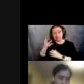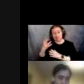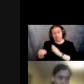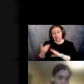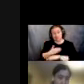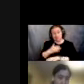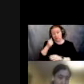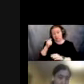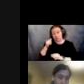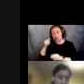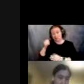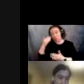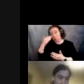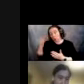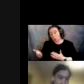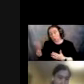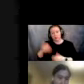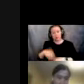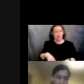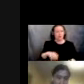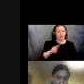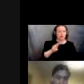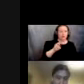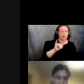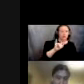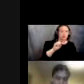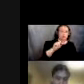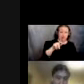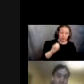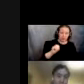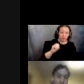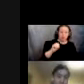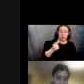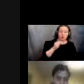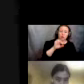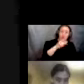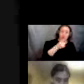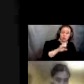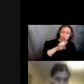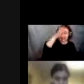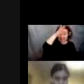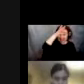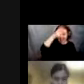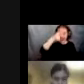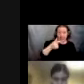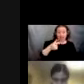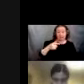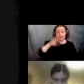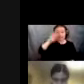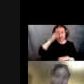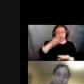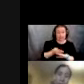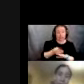And so the Miyasatos, George Jr. and Sr., went eventually back to